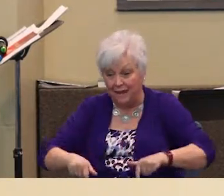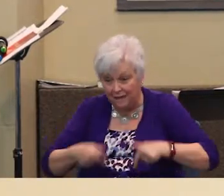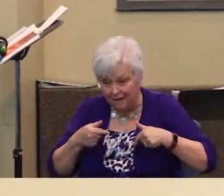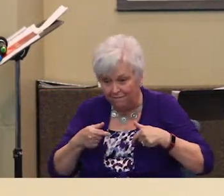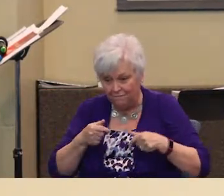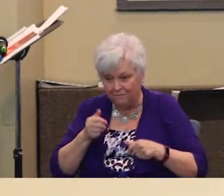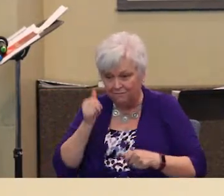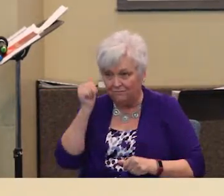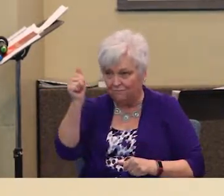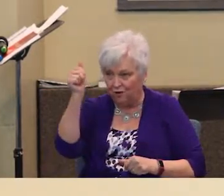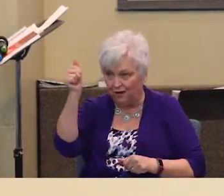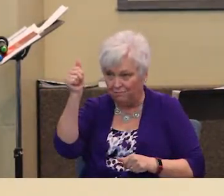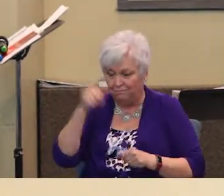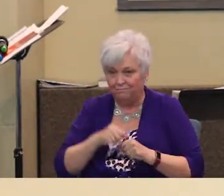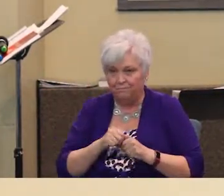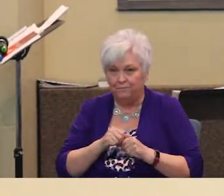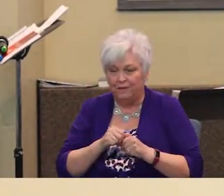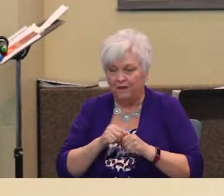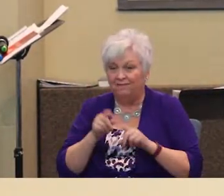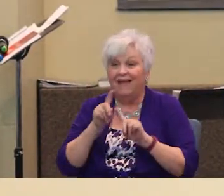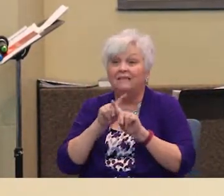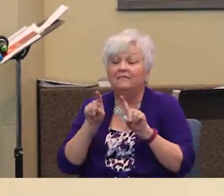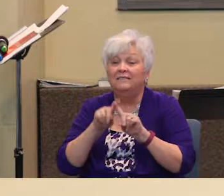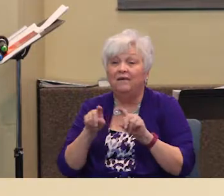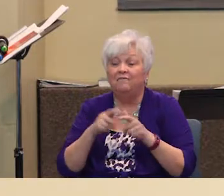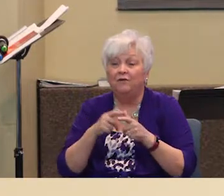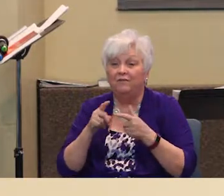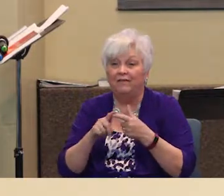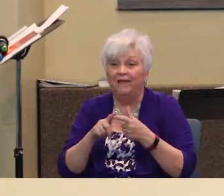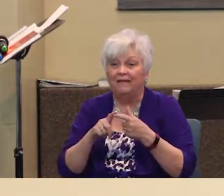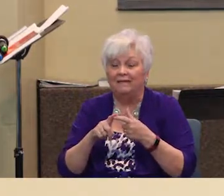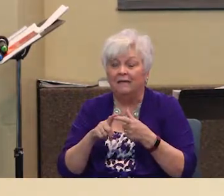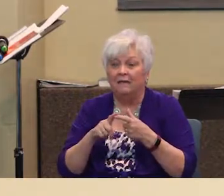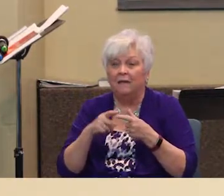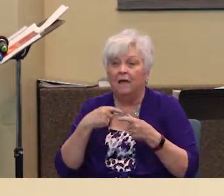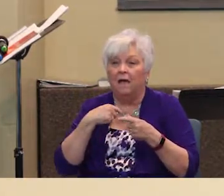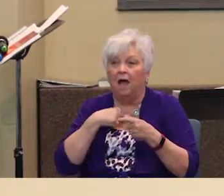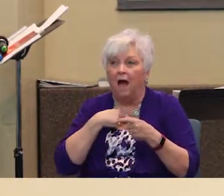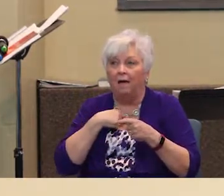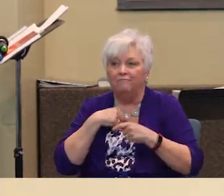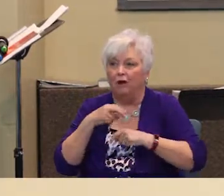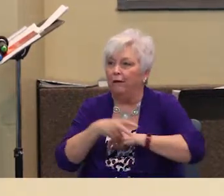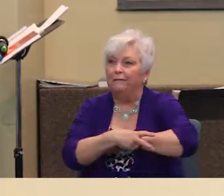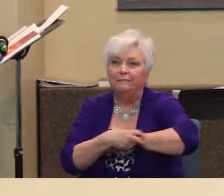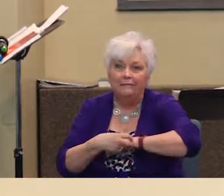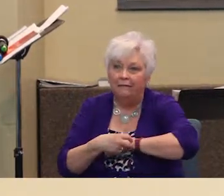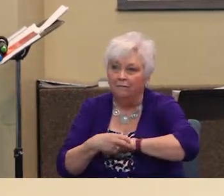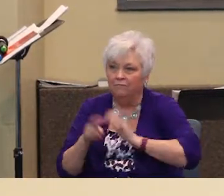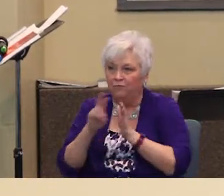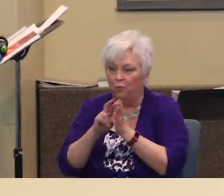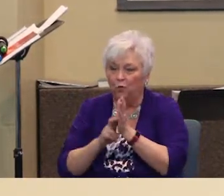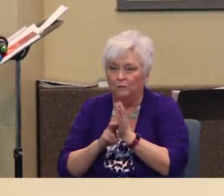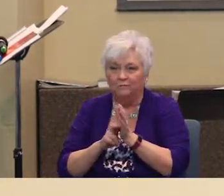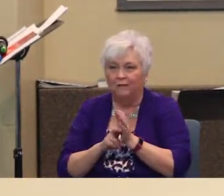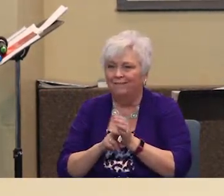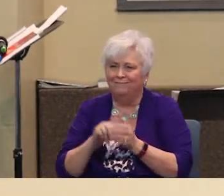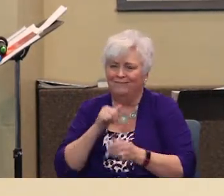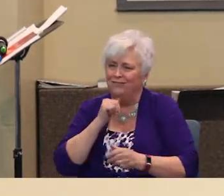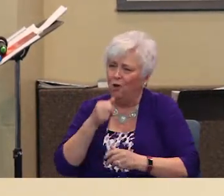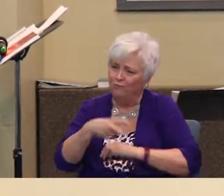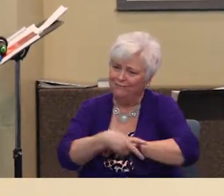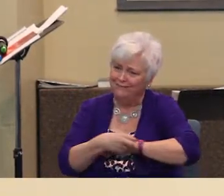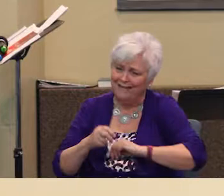And see, that's a lot different than, well, I shall not steal. Don't steal. It's not